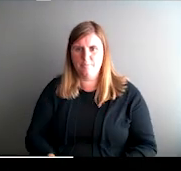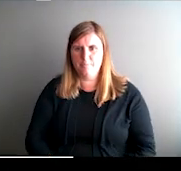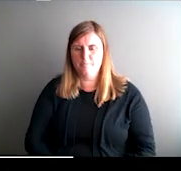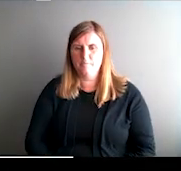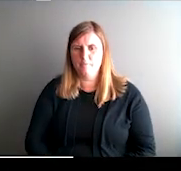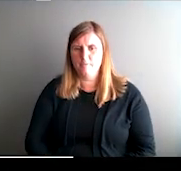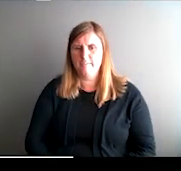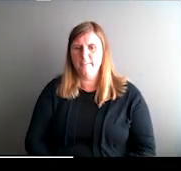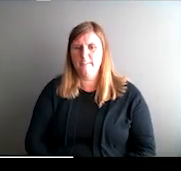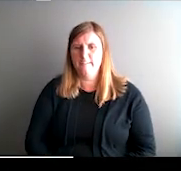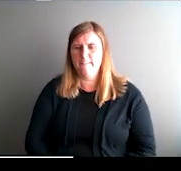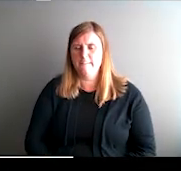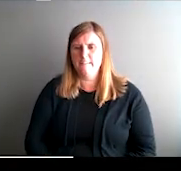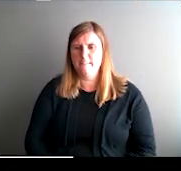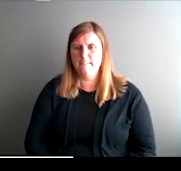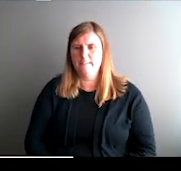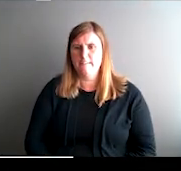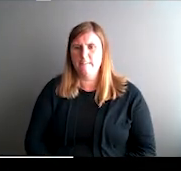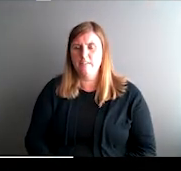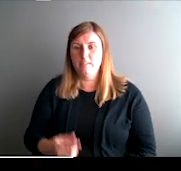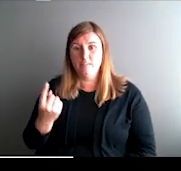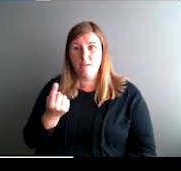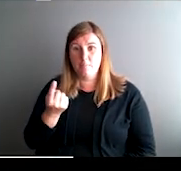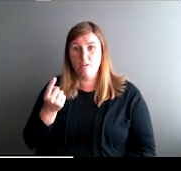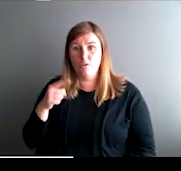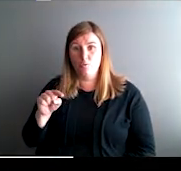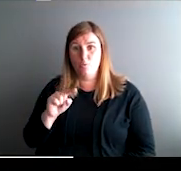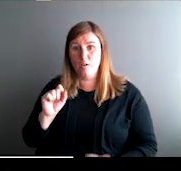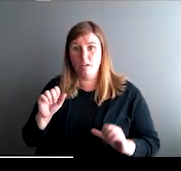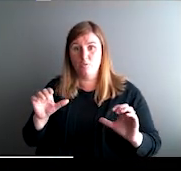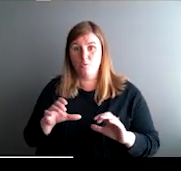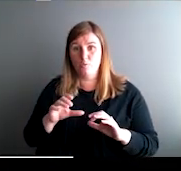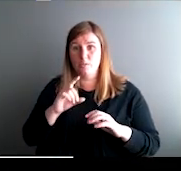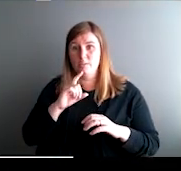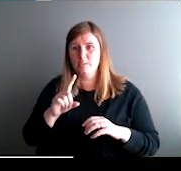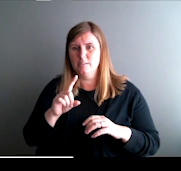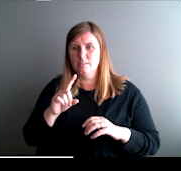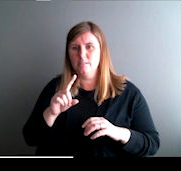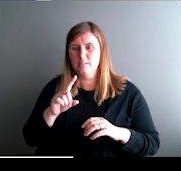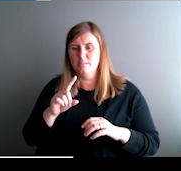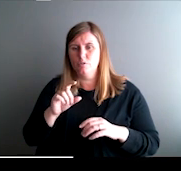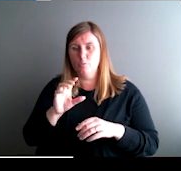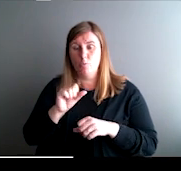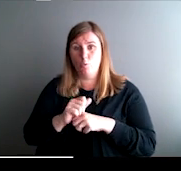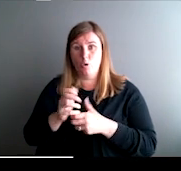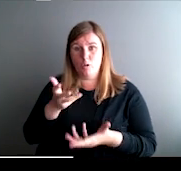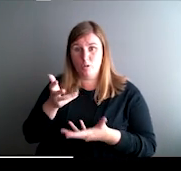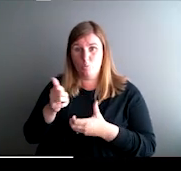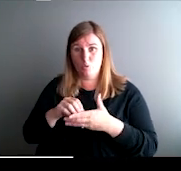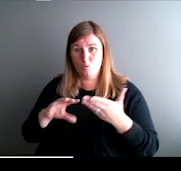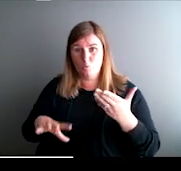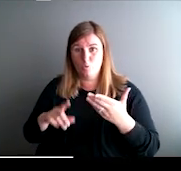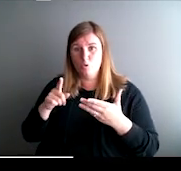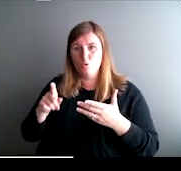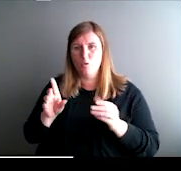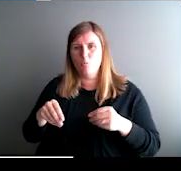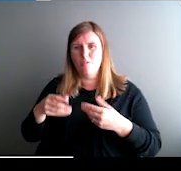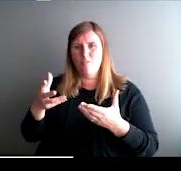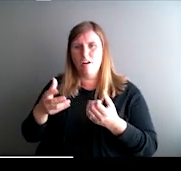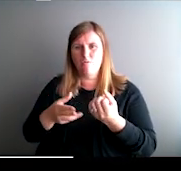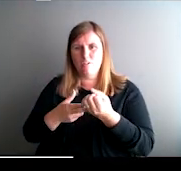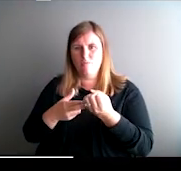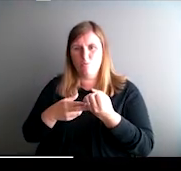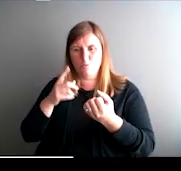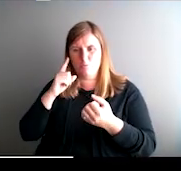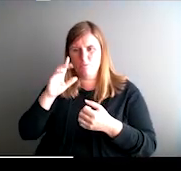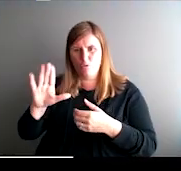It is something that you can do is simply, after you've been working with the student, you provide a little reinforcement for